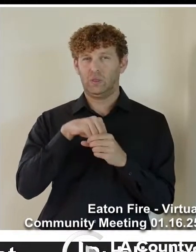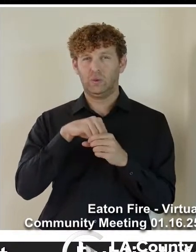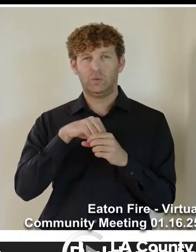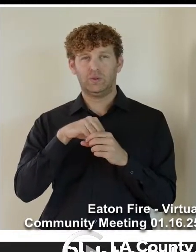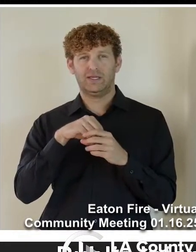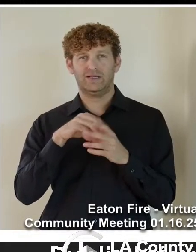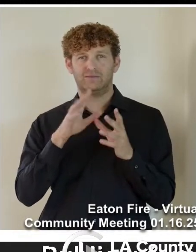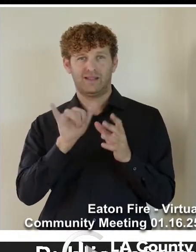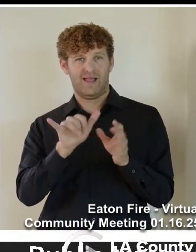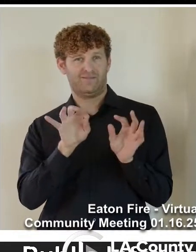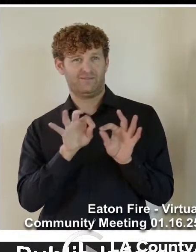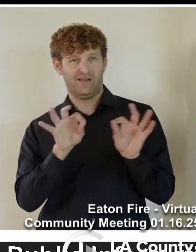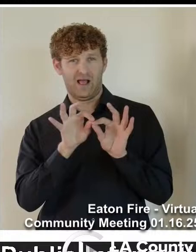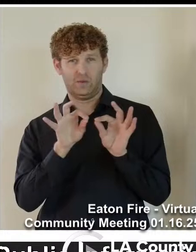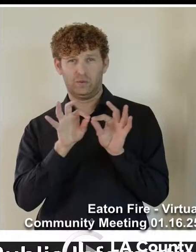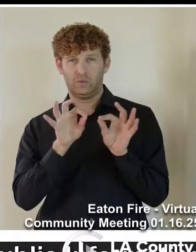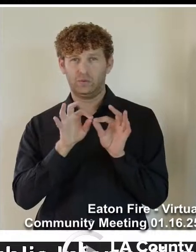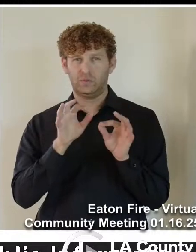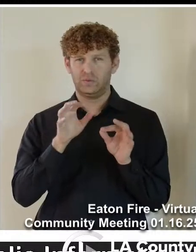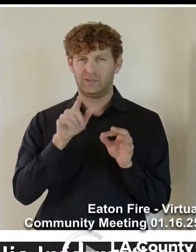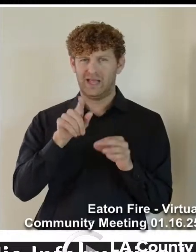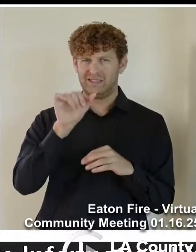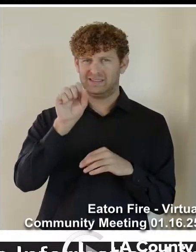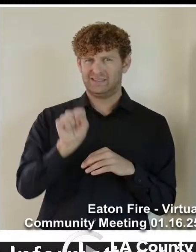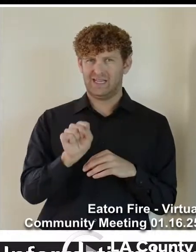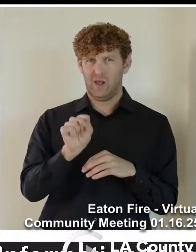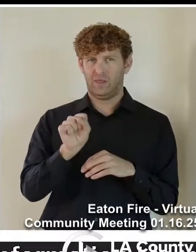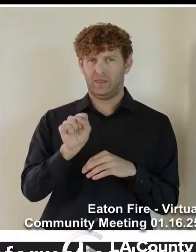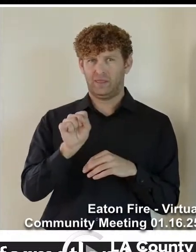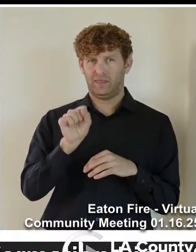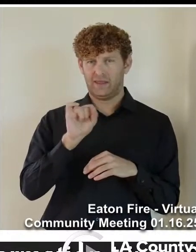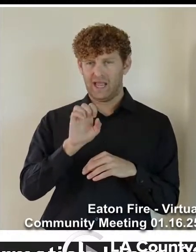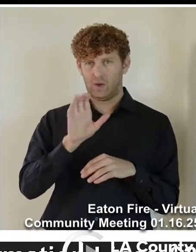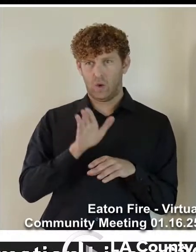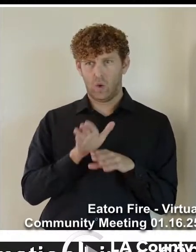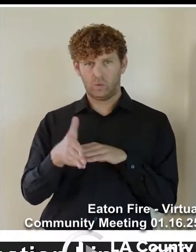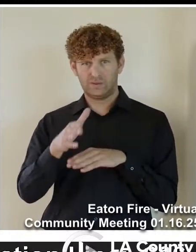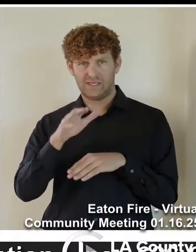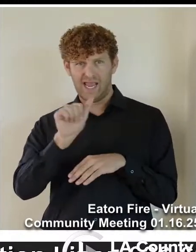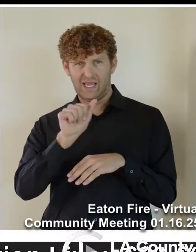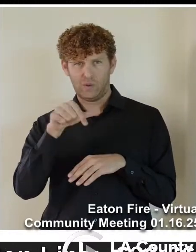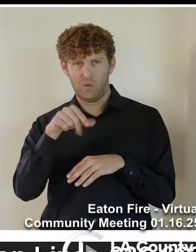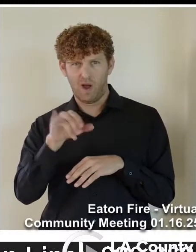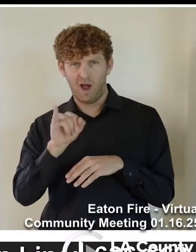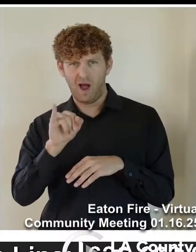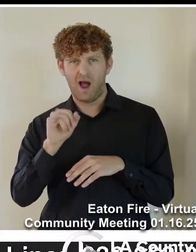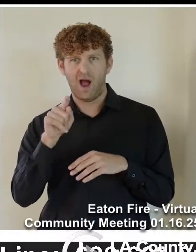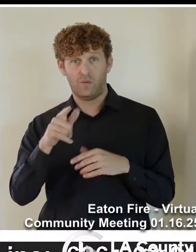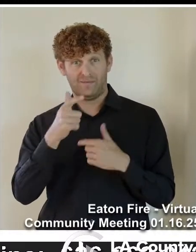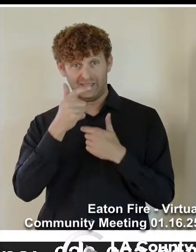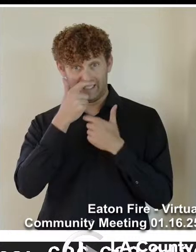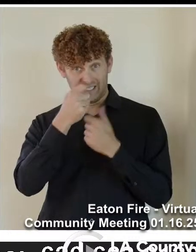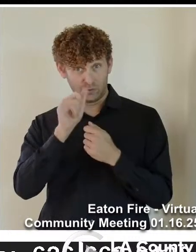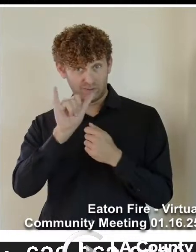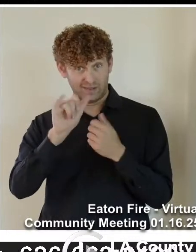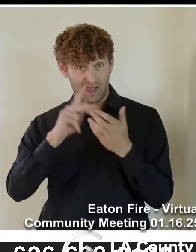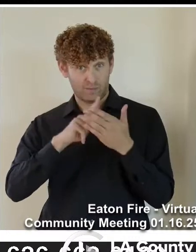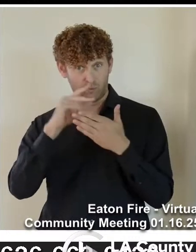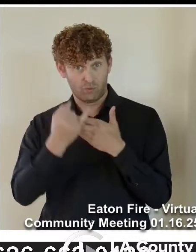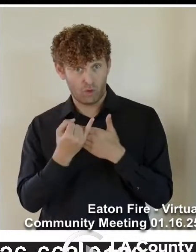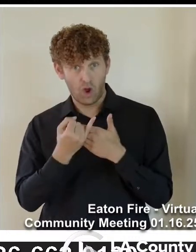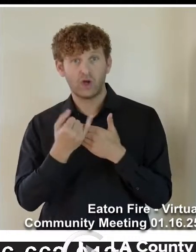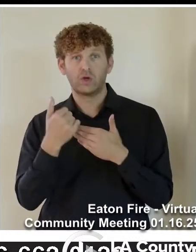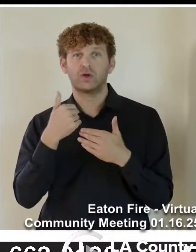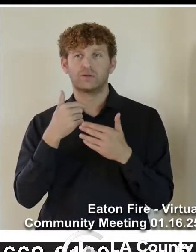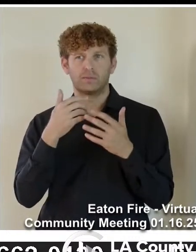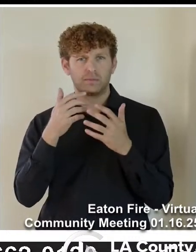the jurisdiction within the South Coast AQMD. If you have an interest in that project and or an interest in those monitors, I encourage you